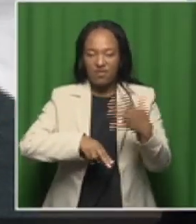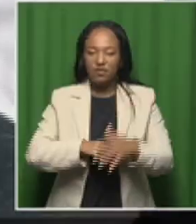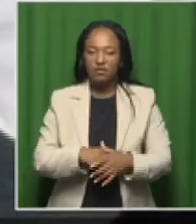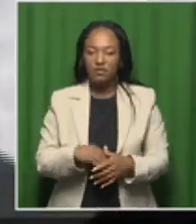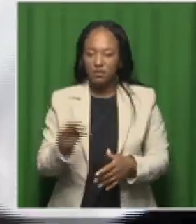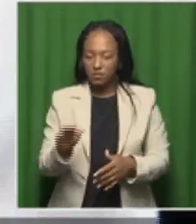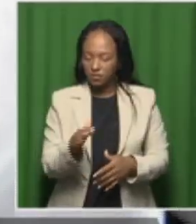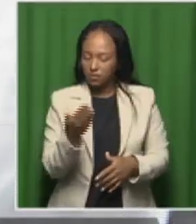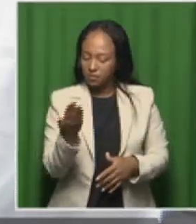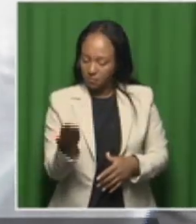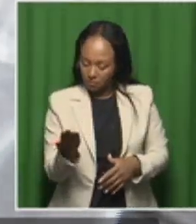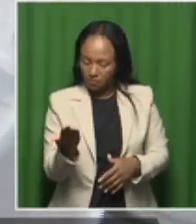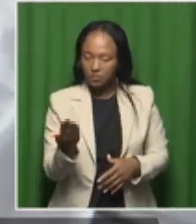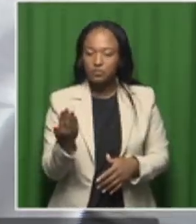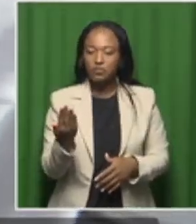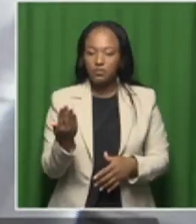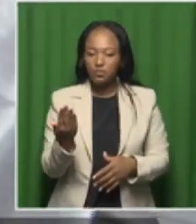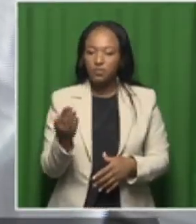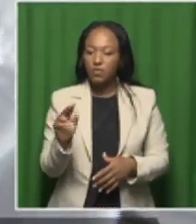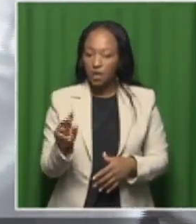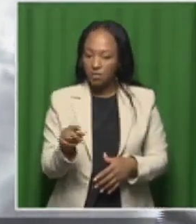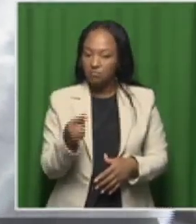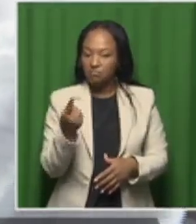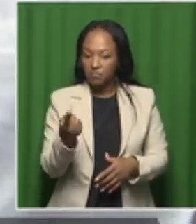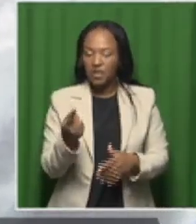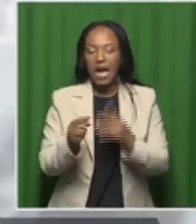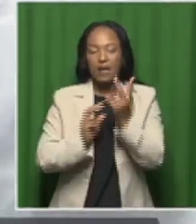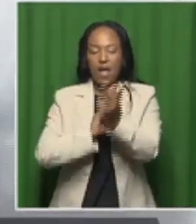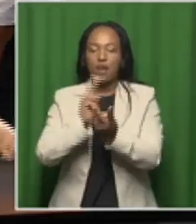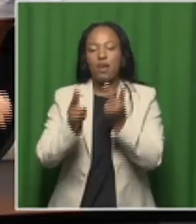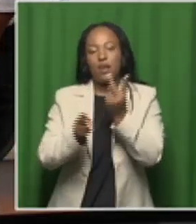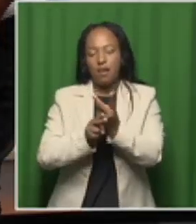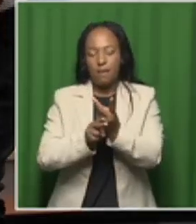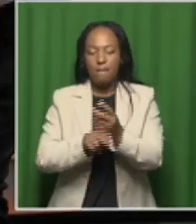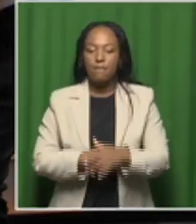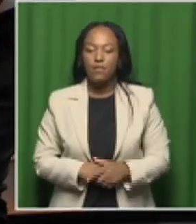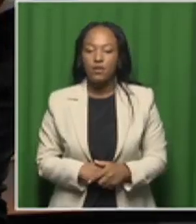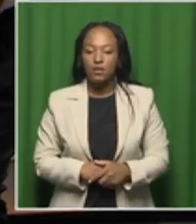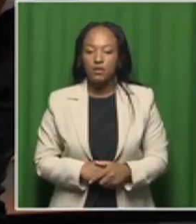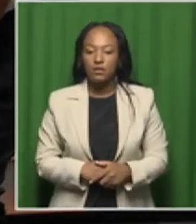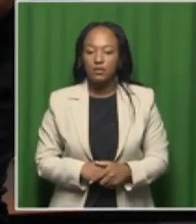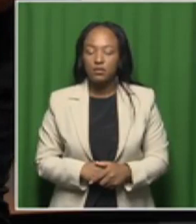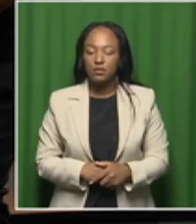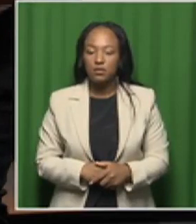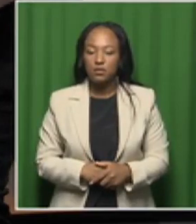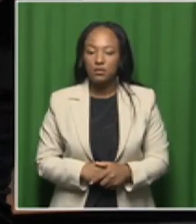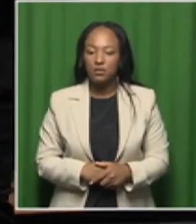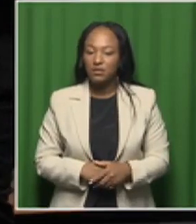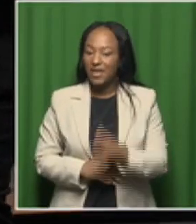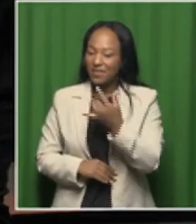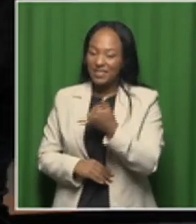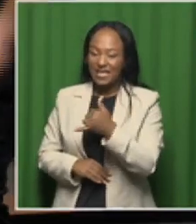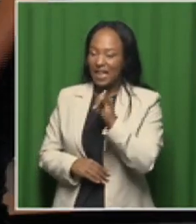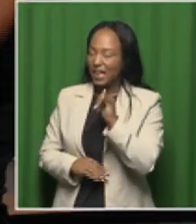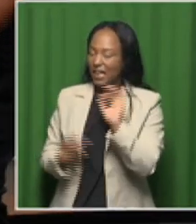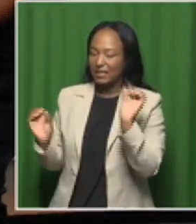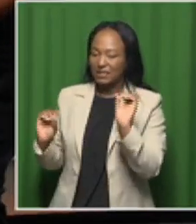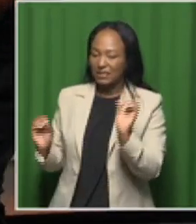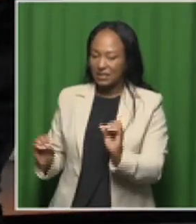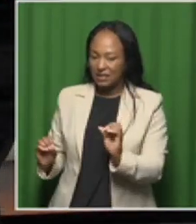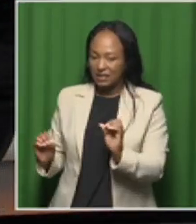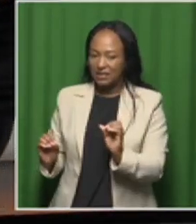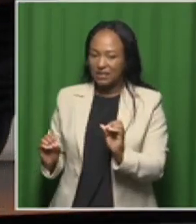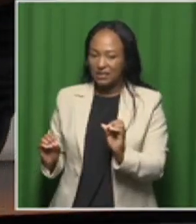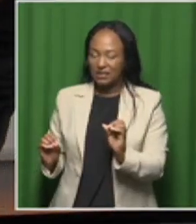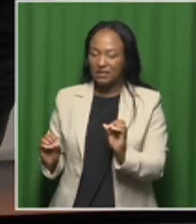Have a look. 1, 2, 3, 4, 5. Have a look. If still you're not successful, you can bring